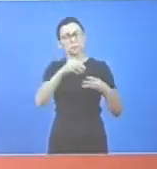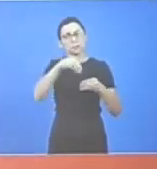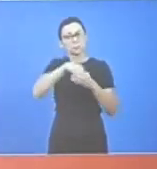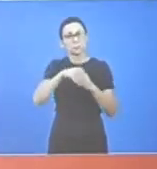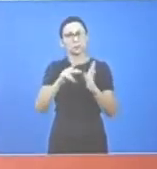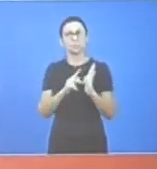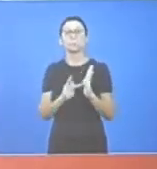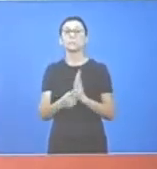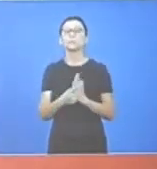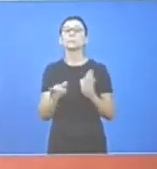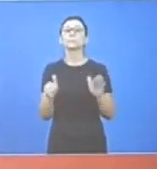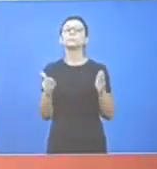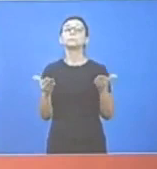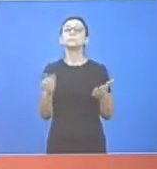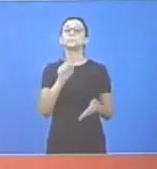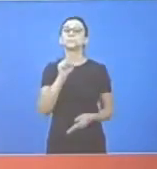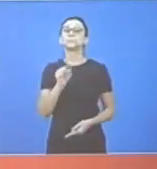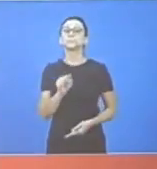in this parable?